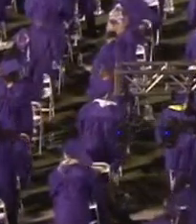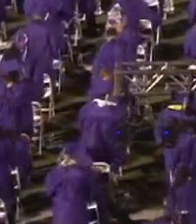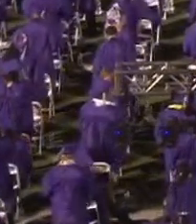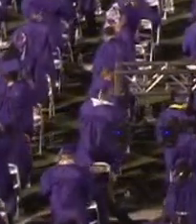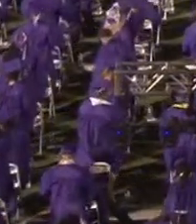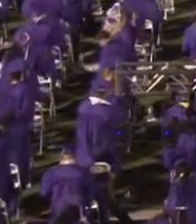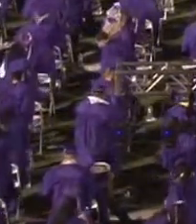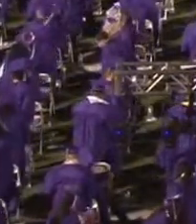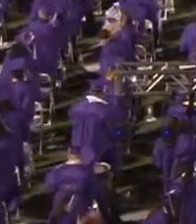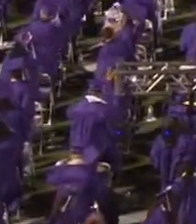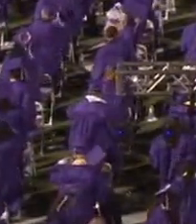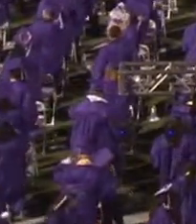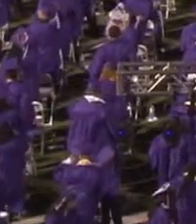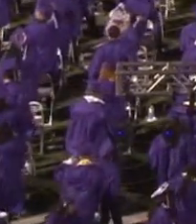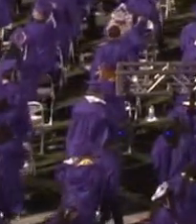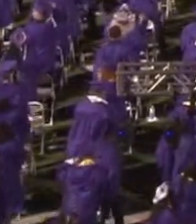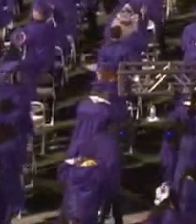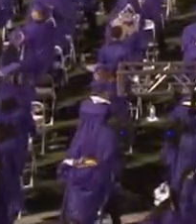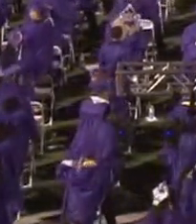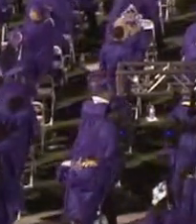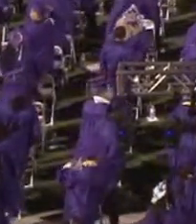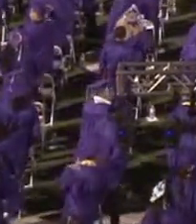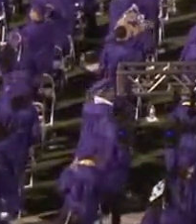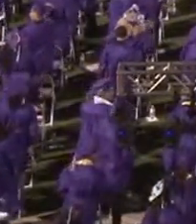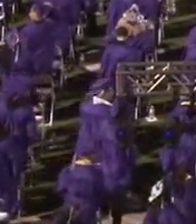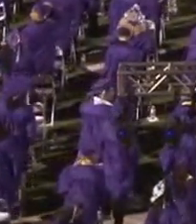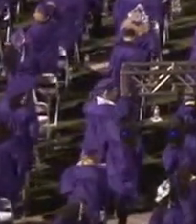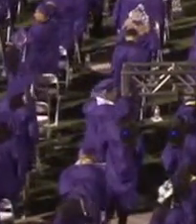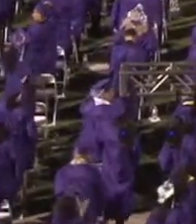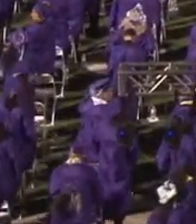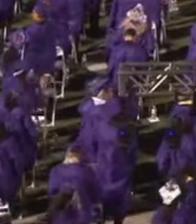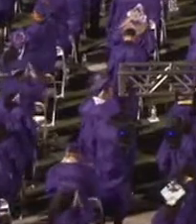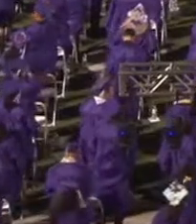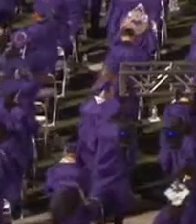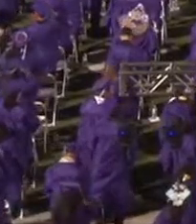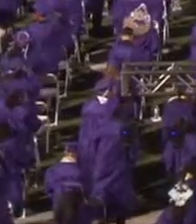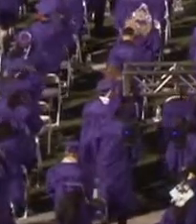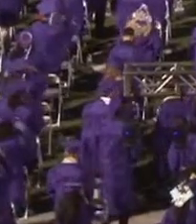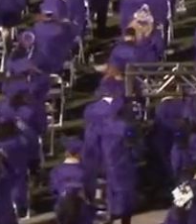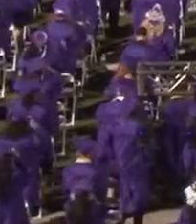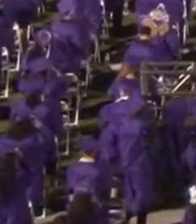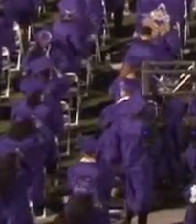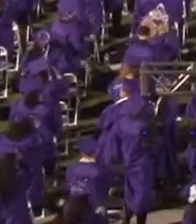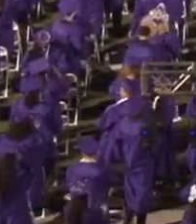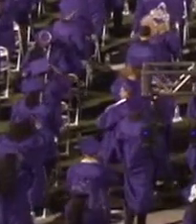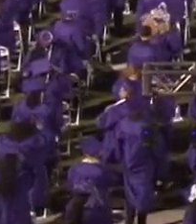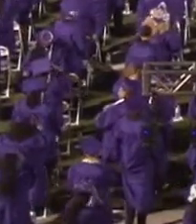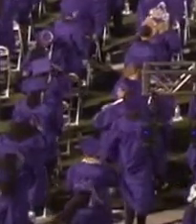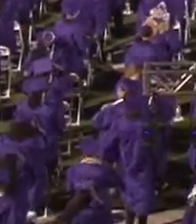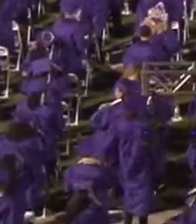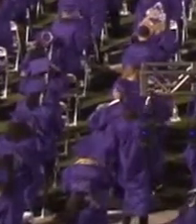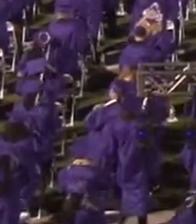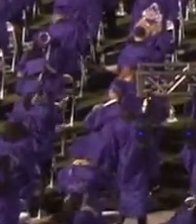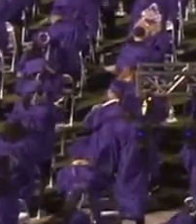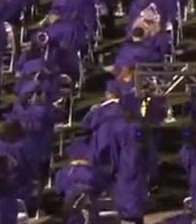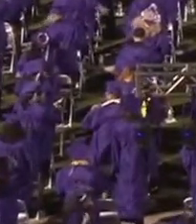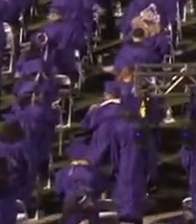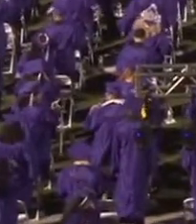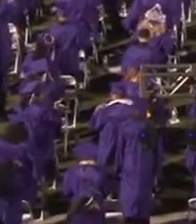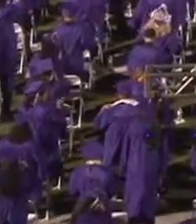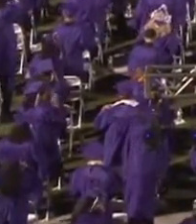School alma mater. The words to the Brackenridge High School alma mater is located in your program.